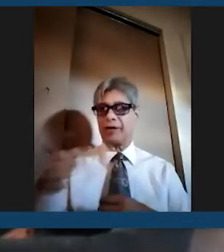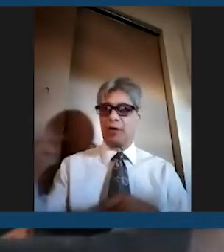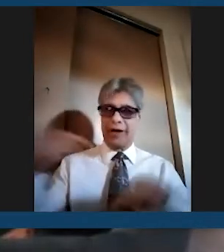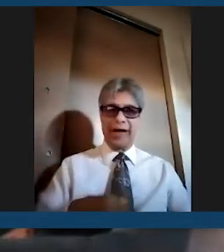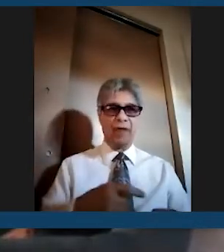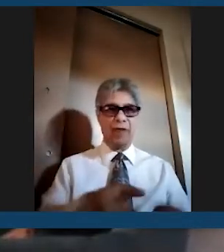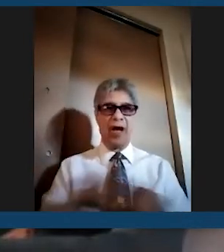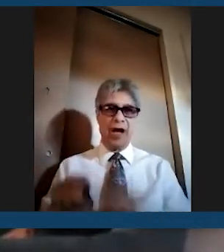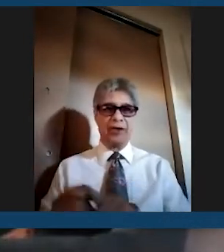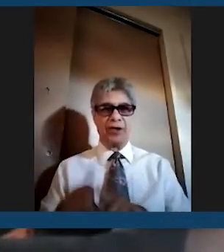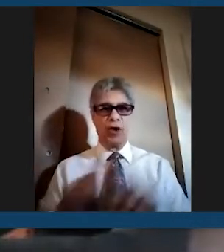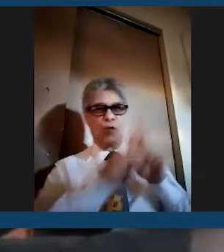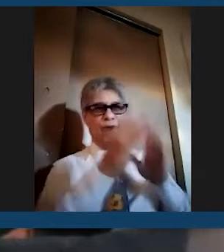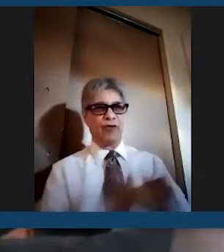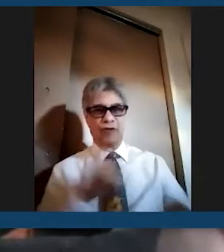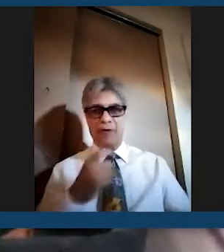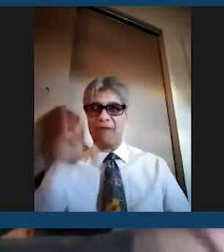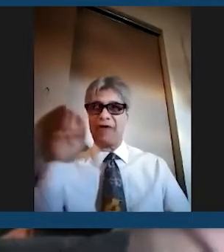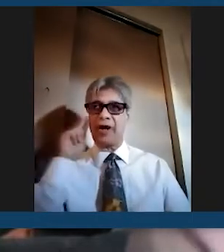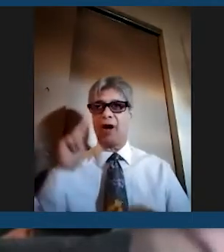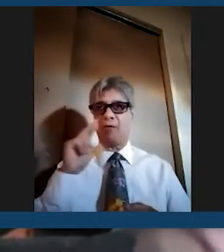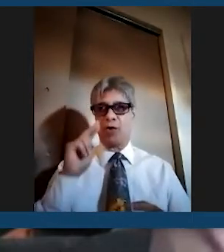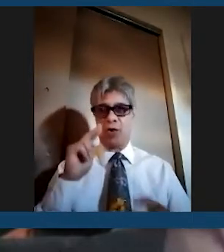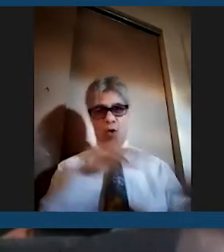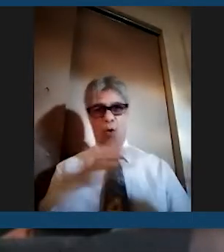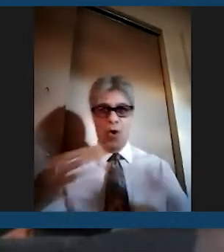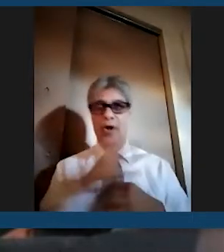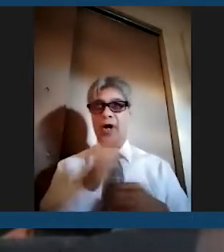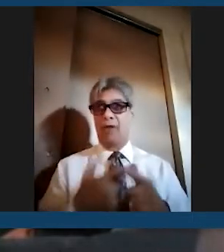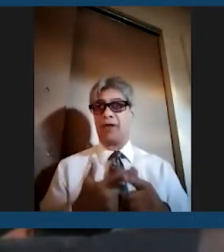War. And I think, within the queer community itself, I think it's,